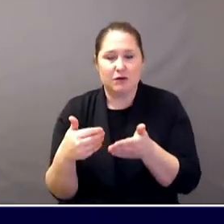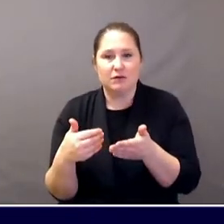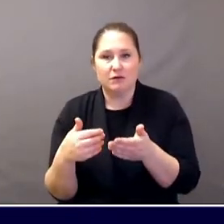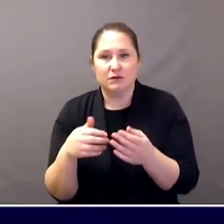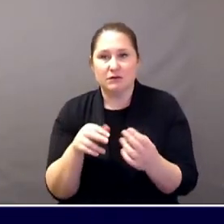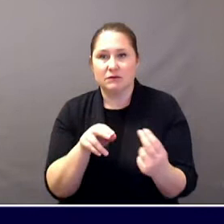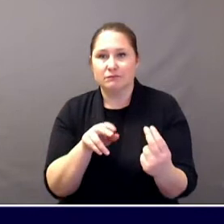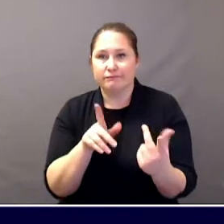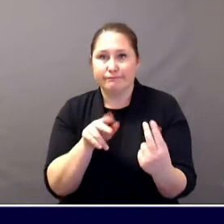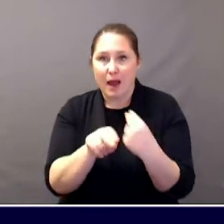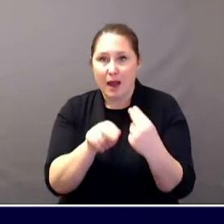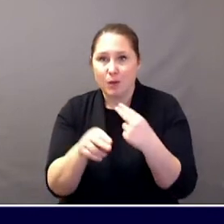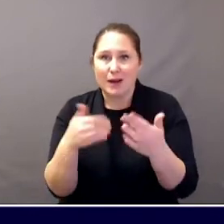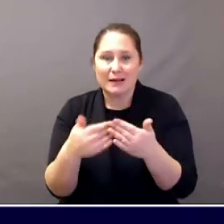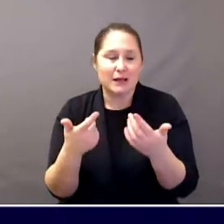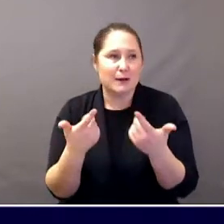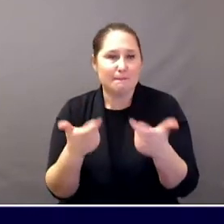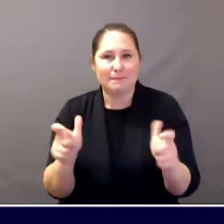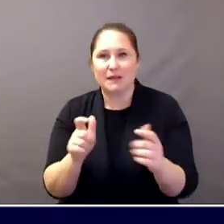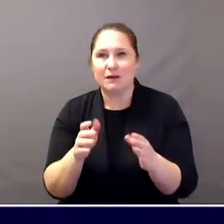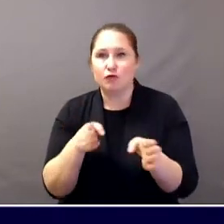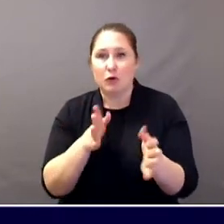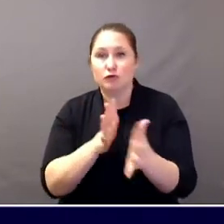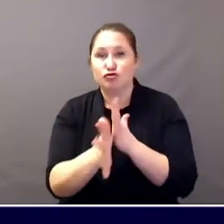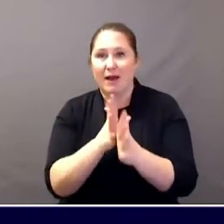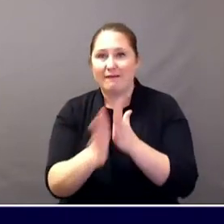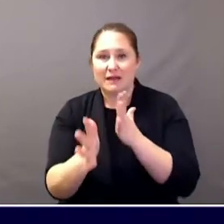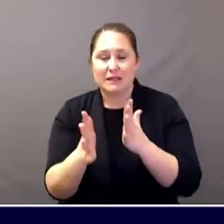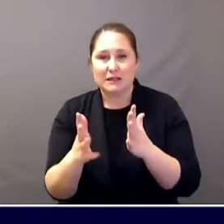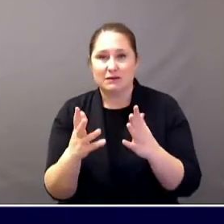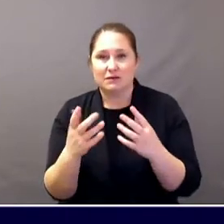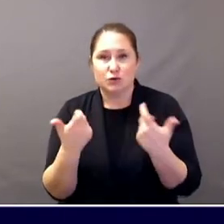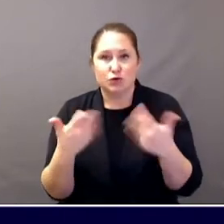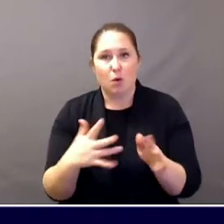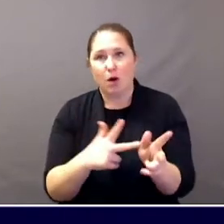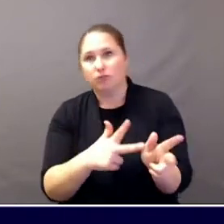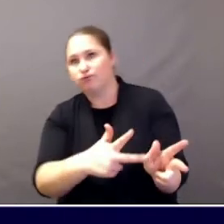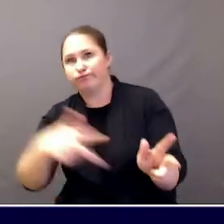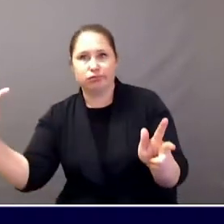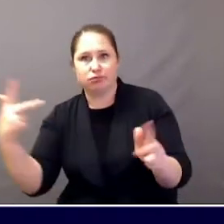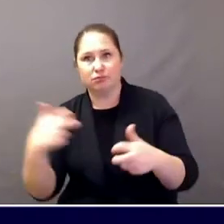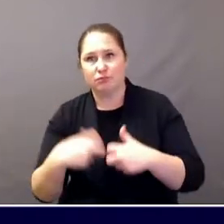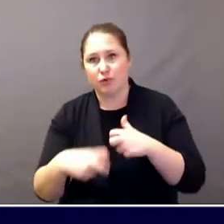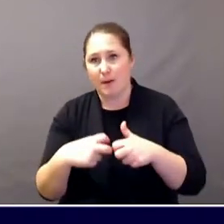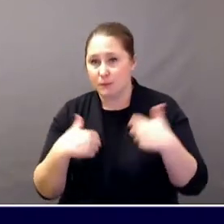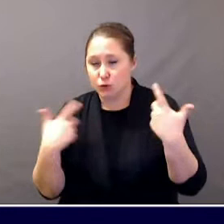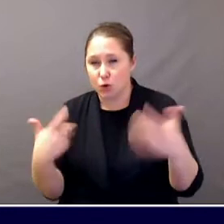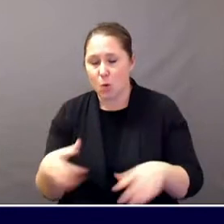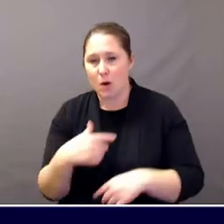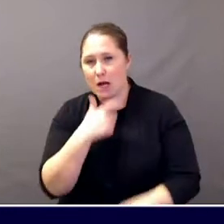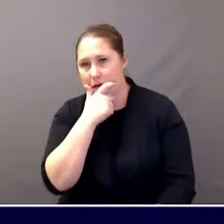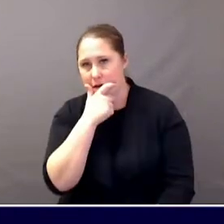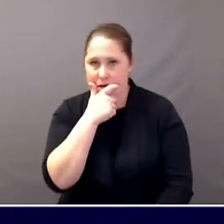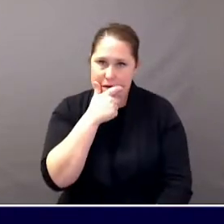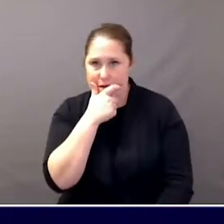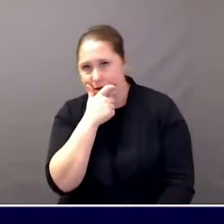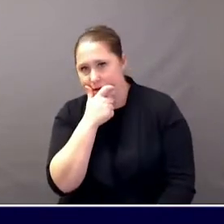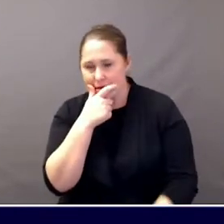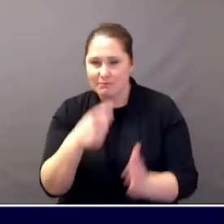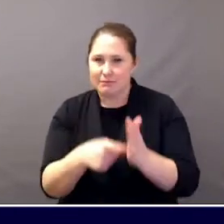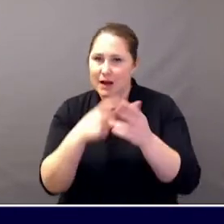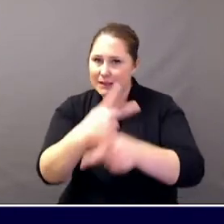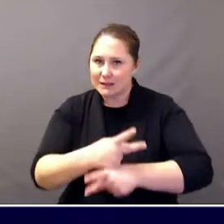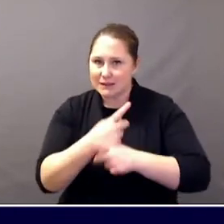congestion. So it's a number of factors, again, a delicate balance. Having thought through that list initially, we then